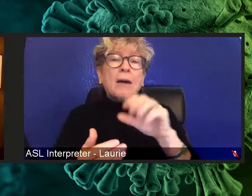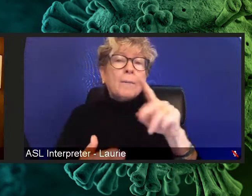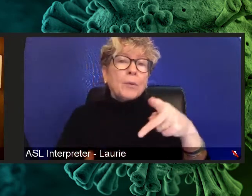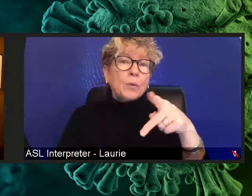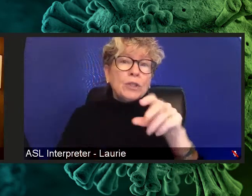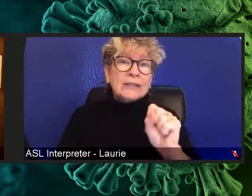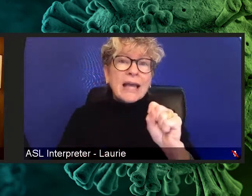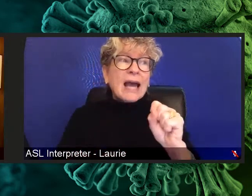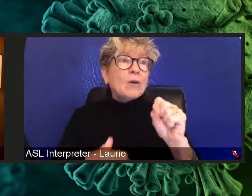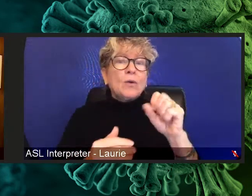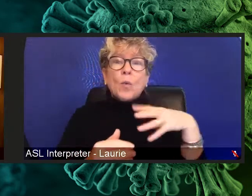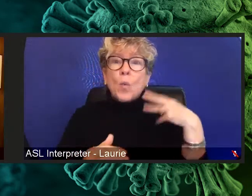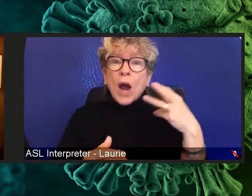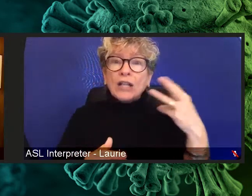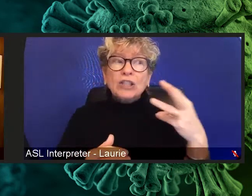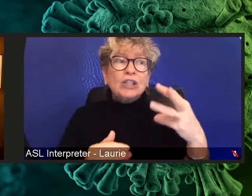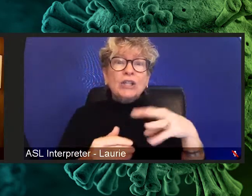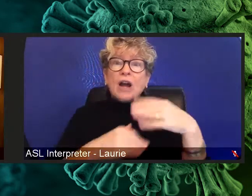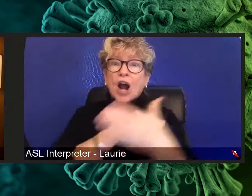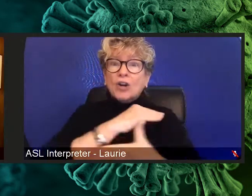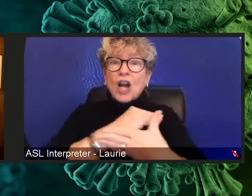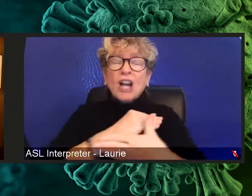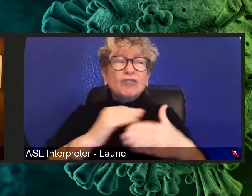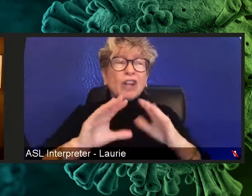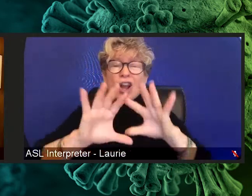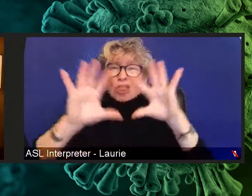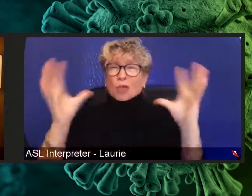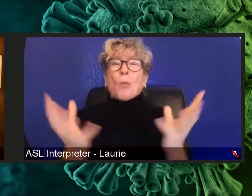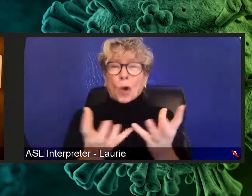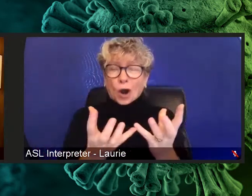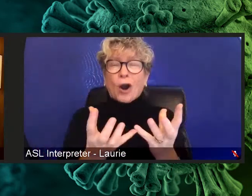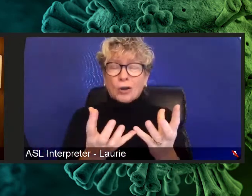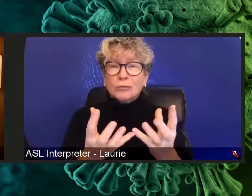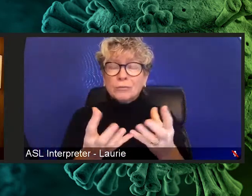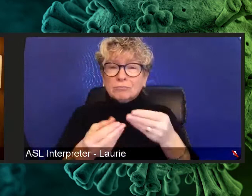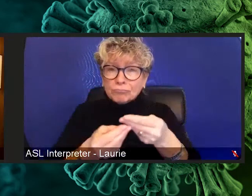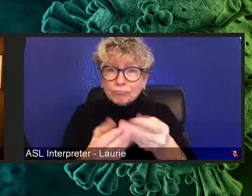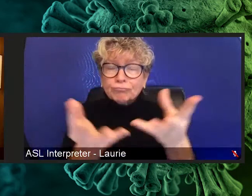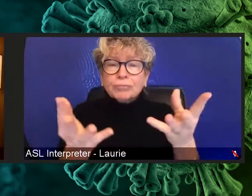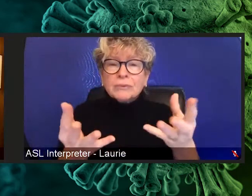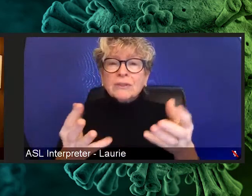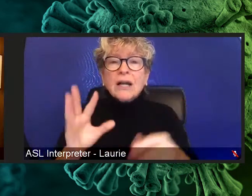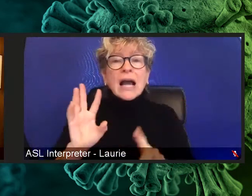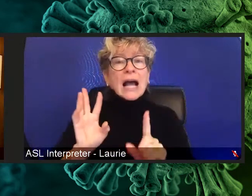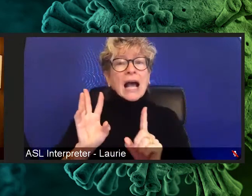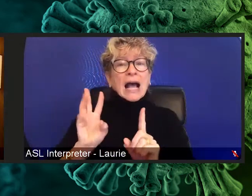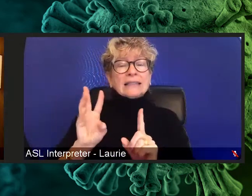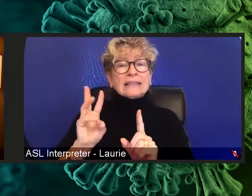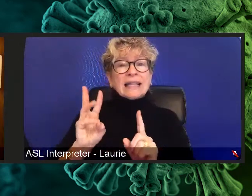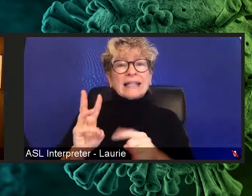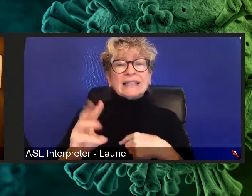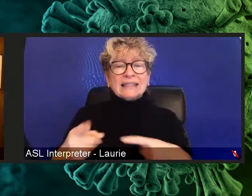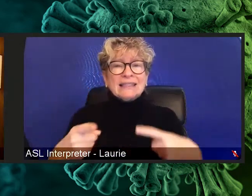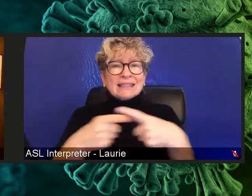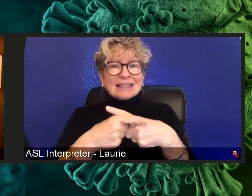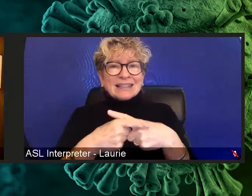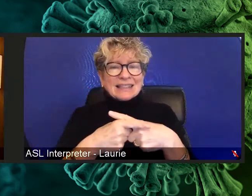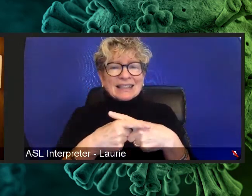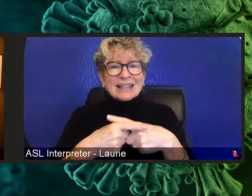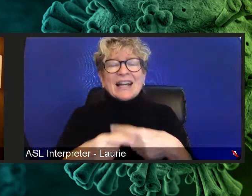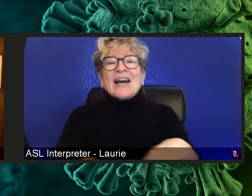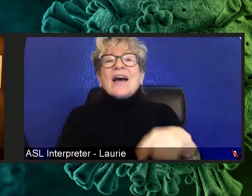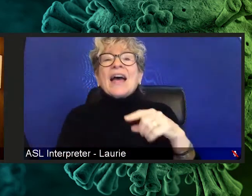country and our world. Today, we're going to focus on the 6th pillar, the intersection of tech,